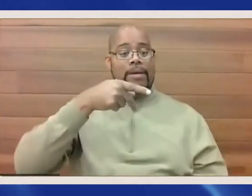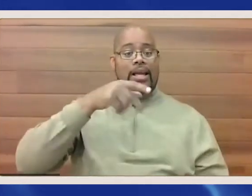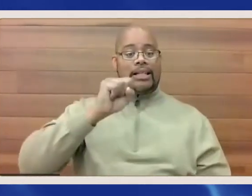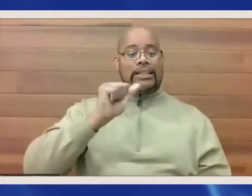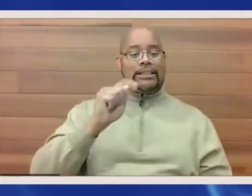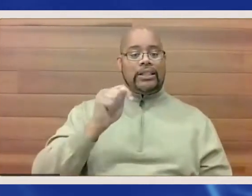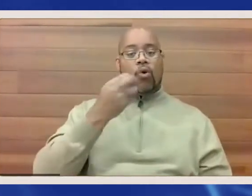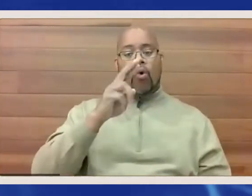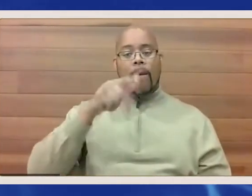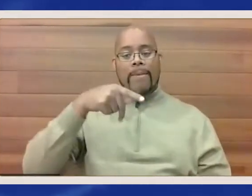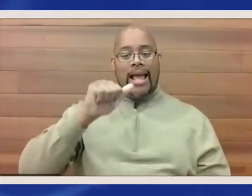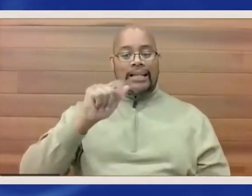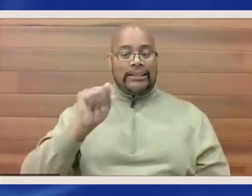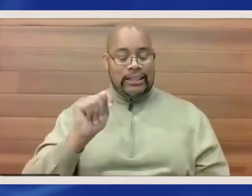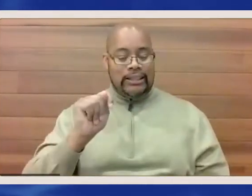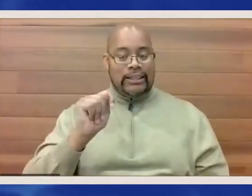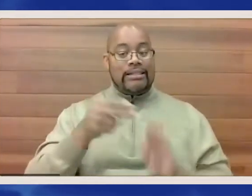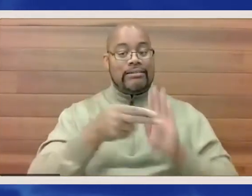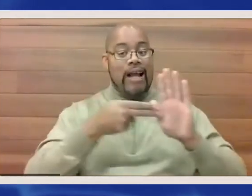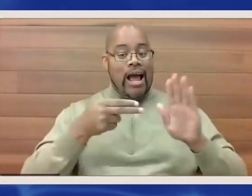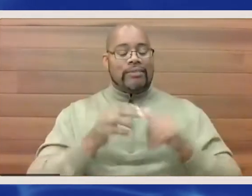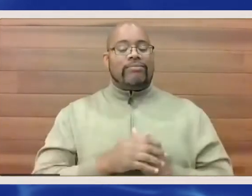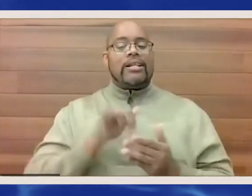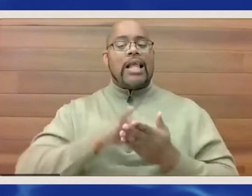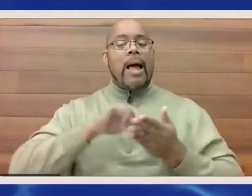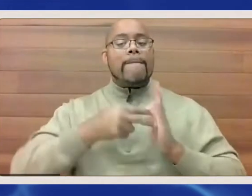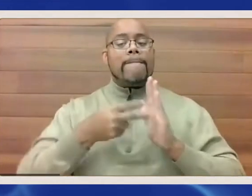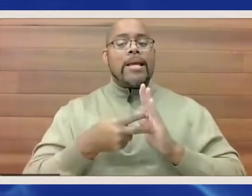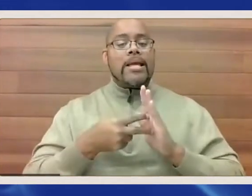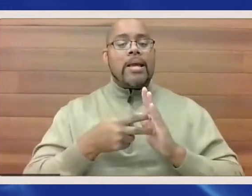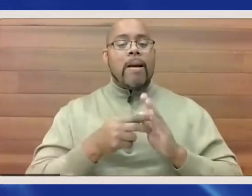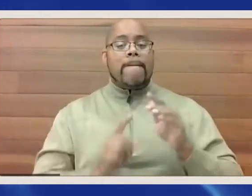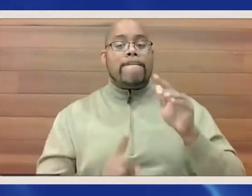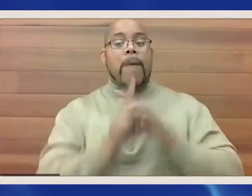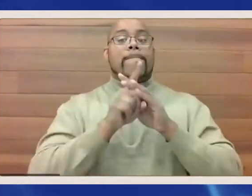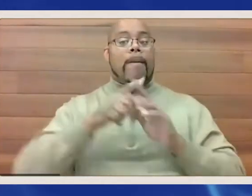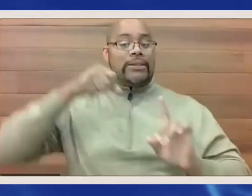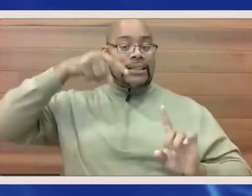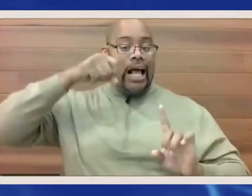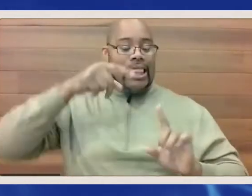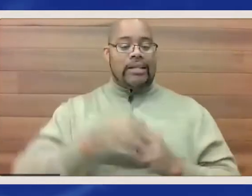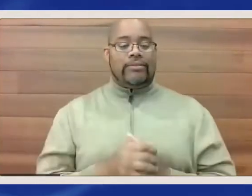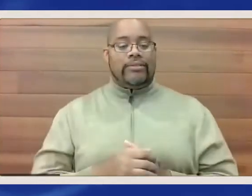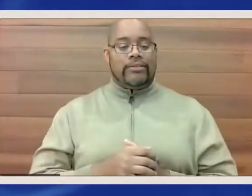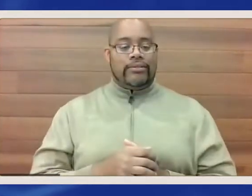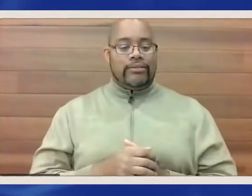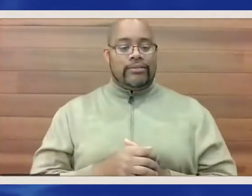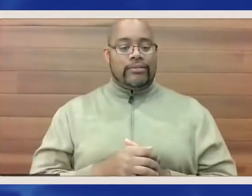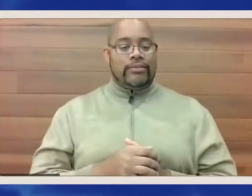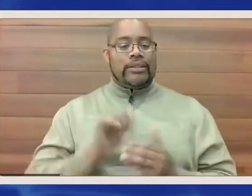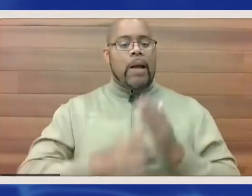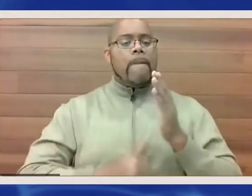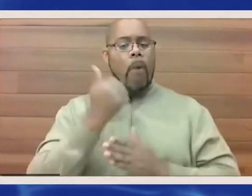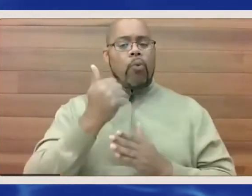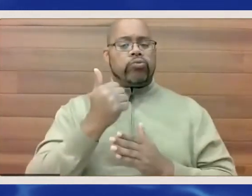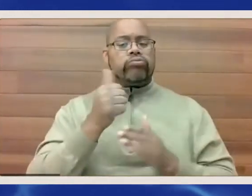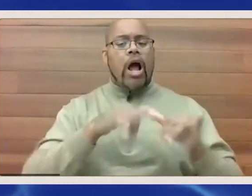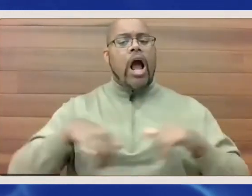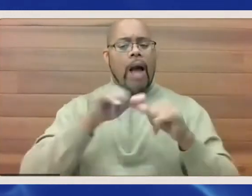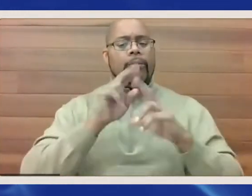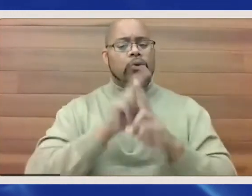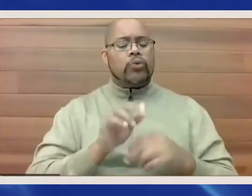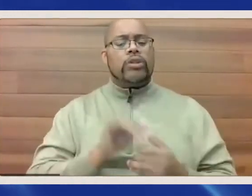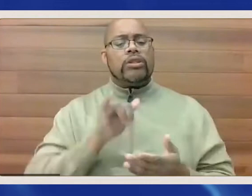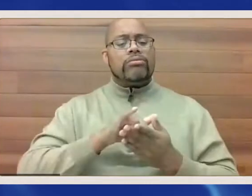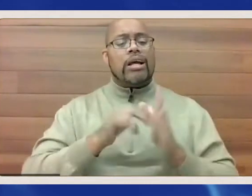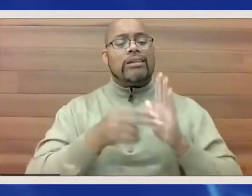or PAT tags, which means pop-up satellite archival tags, are most commonly used, and it's attached